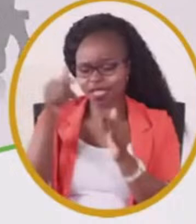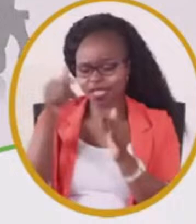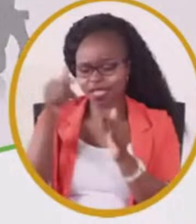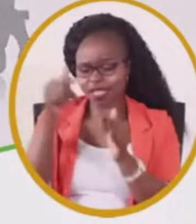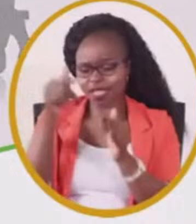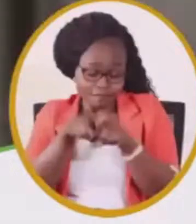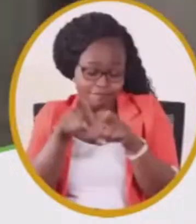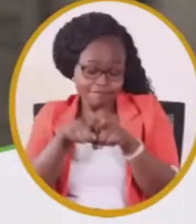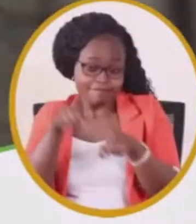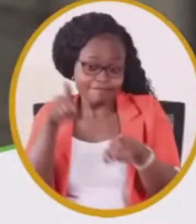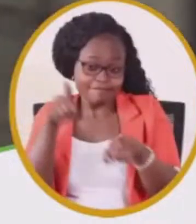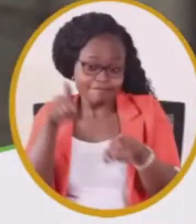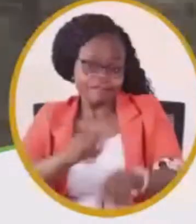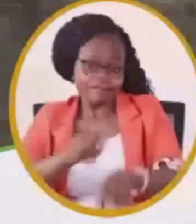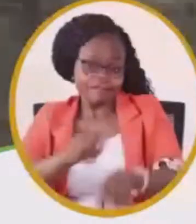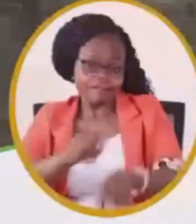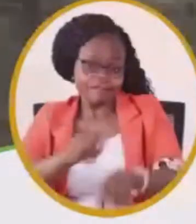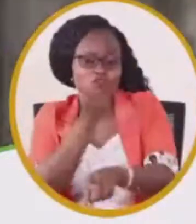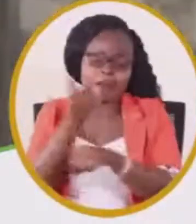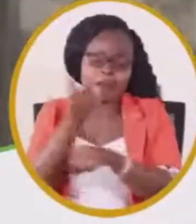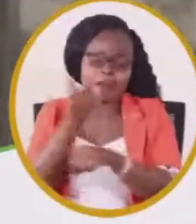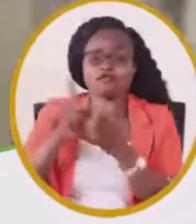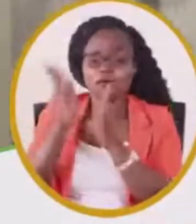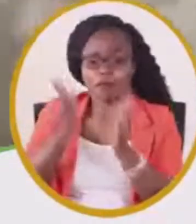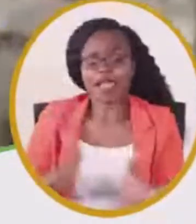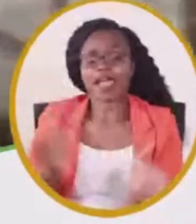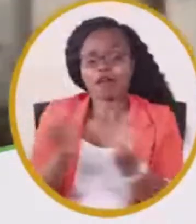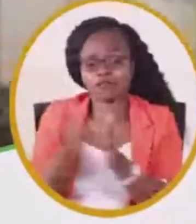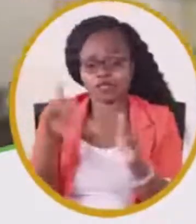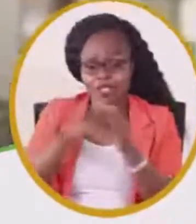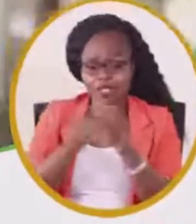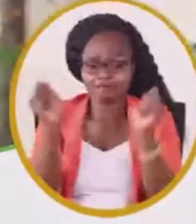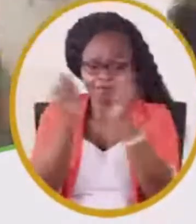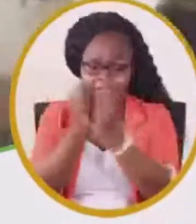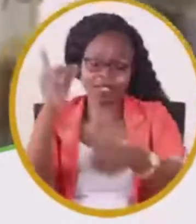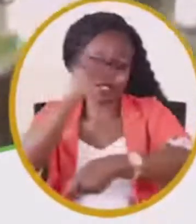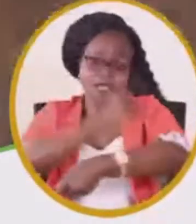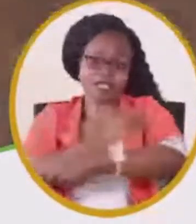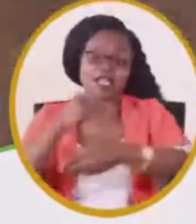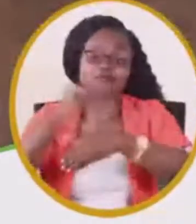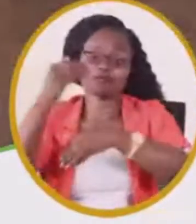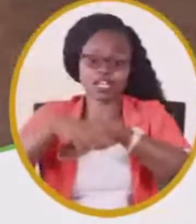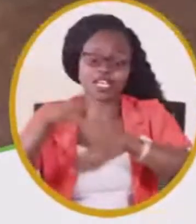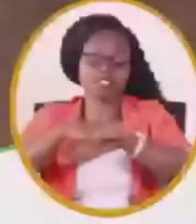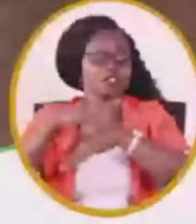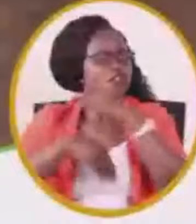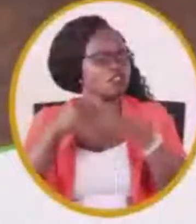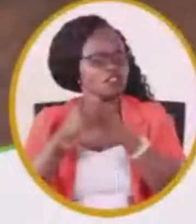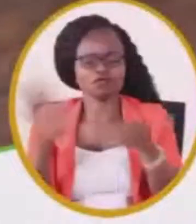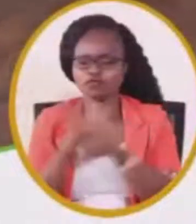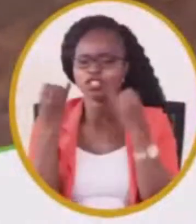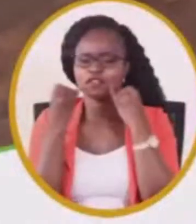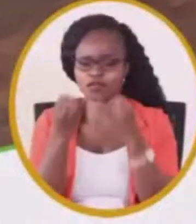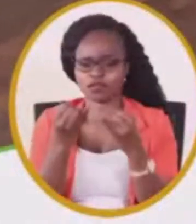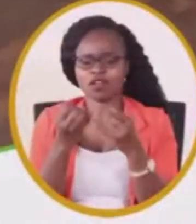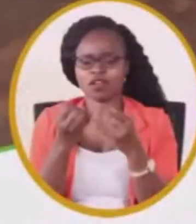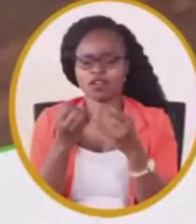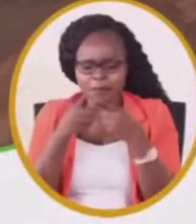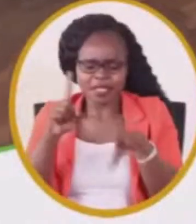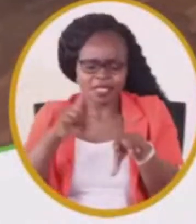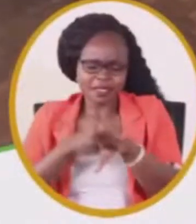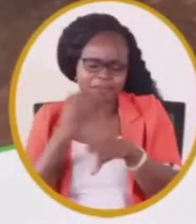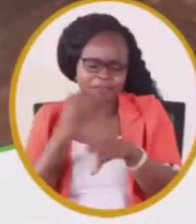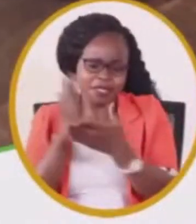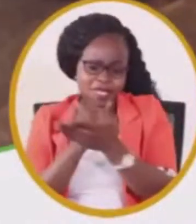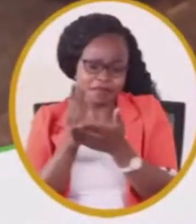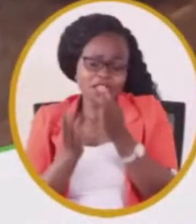authority screens abuse of buyer power complaints within 10 days upon receipt of full information. In instances where the complaint